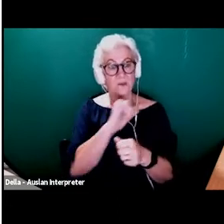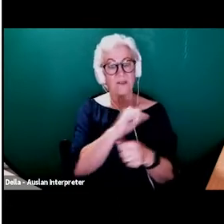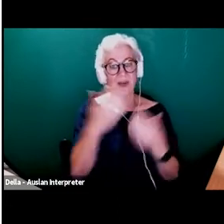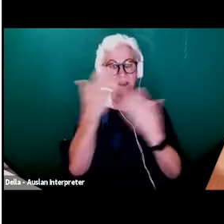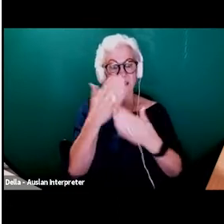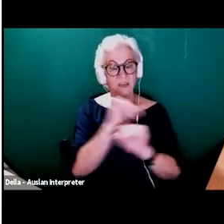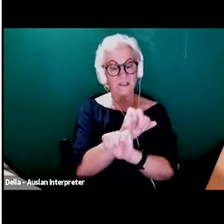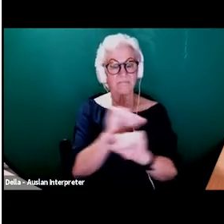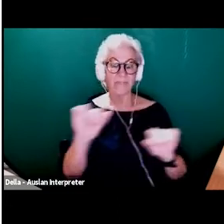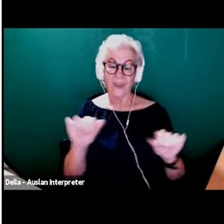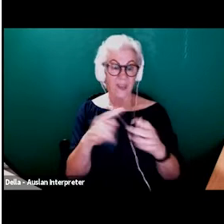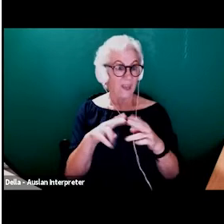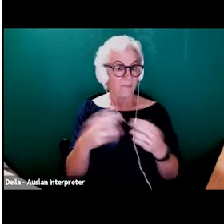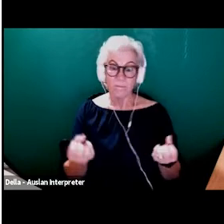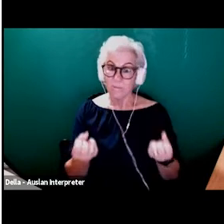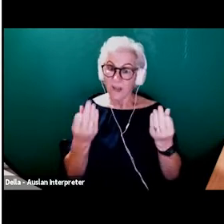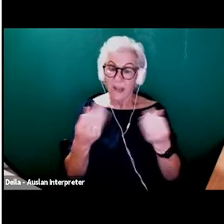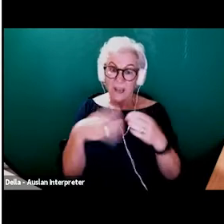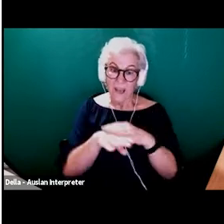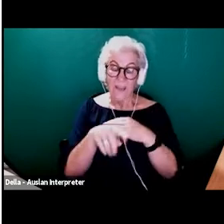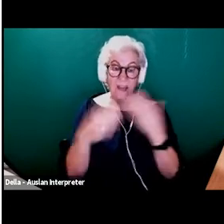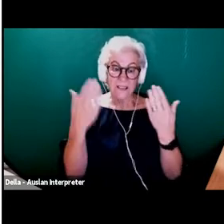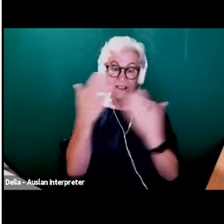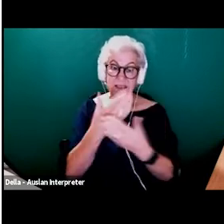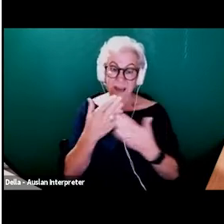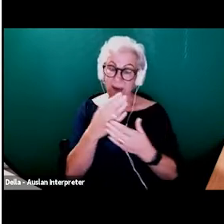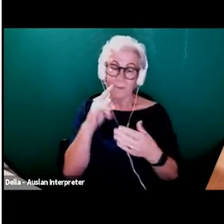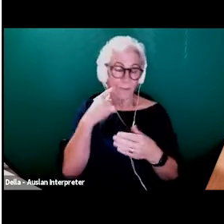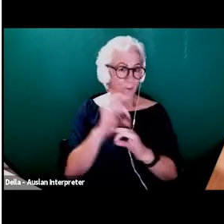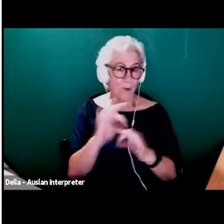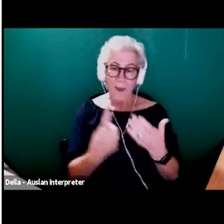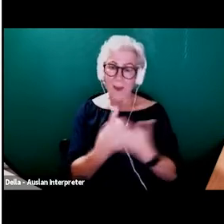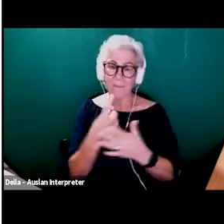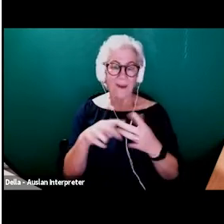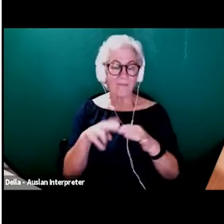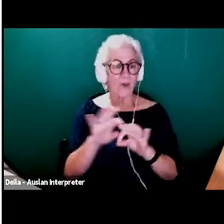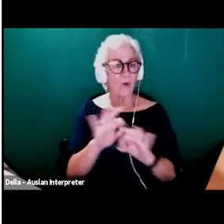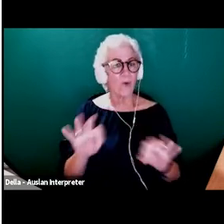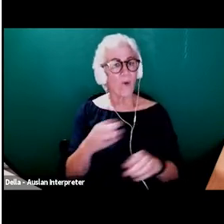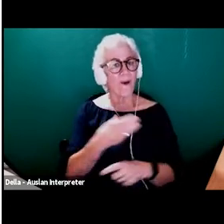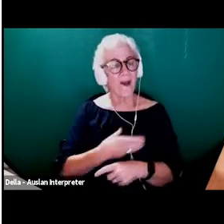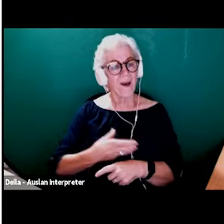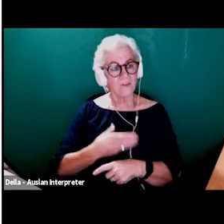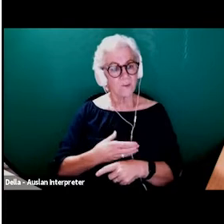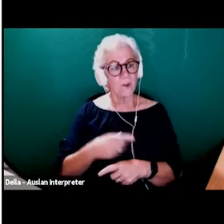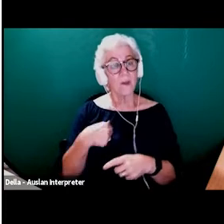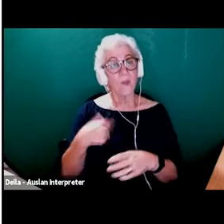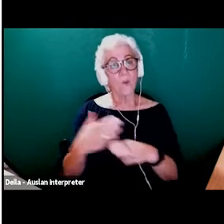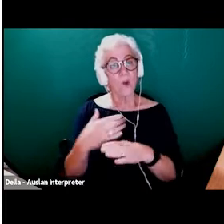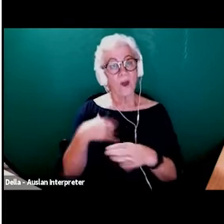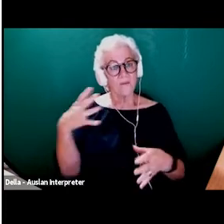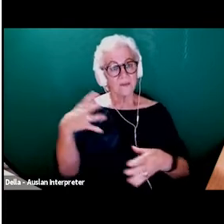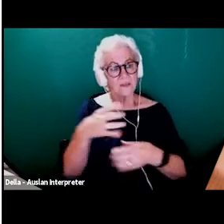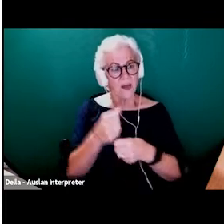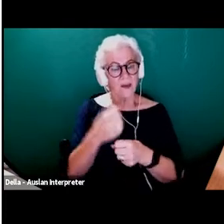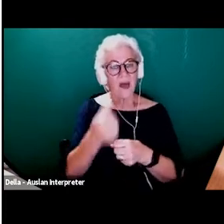not be possible if they did not feel comfortable doing so. The work I'm summarising here has been funded from